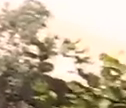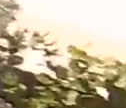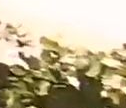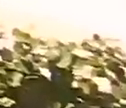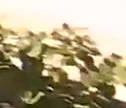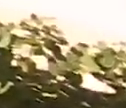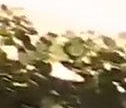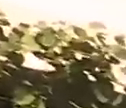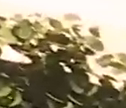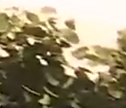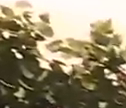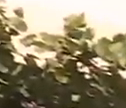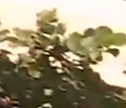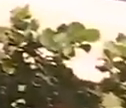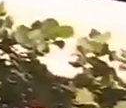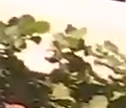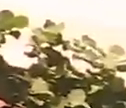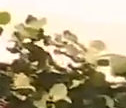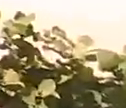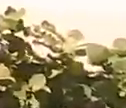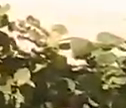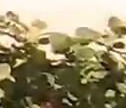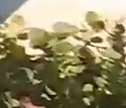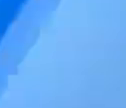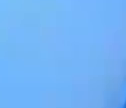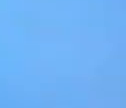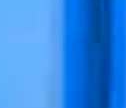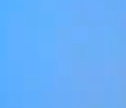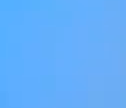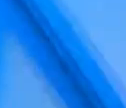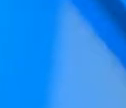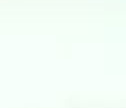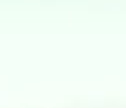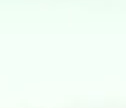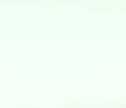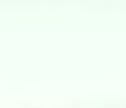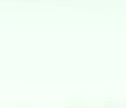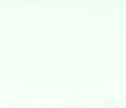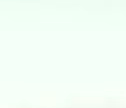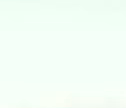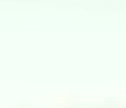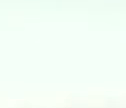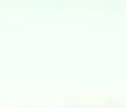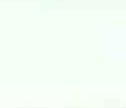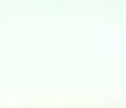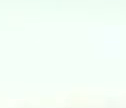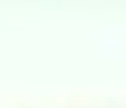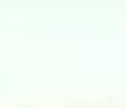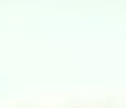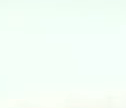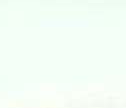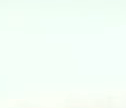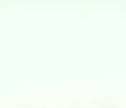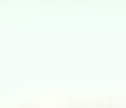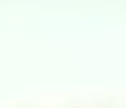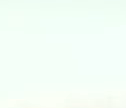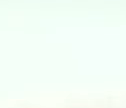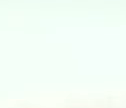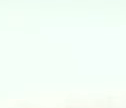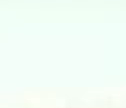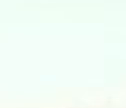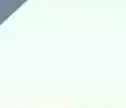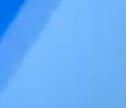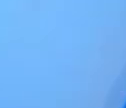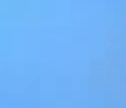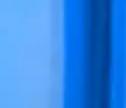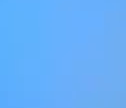Paradise Island scores a multi-million dollar investment. The results of national examinations